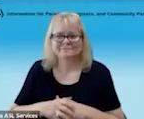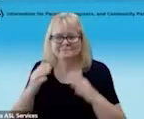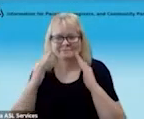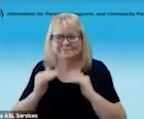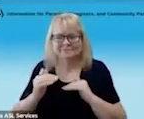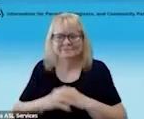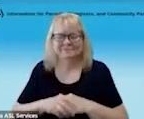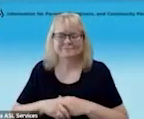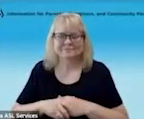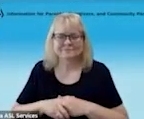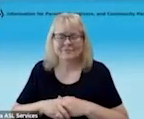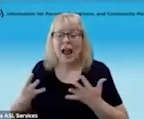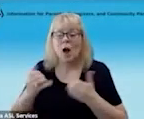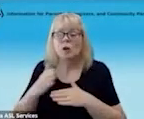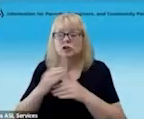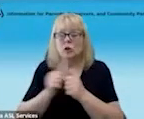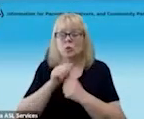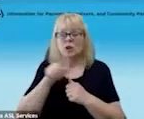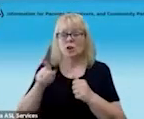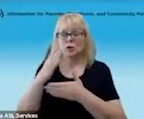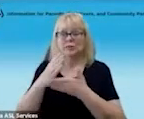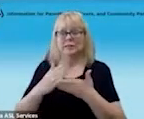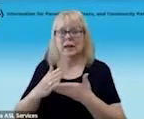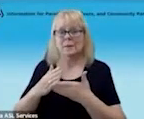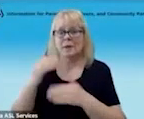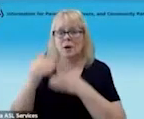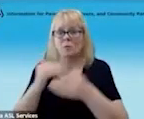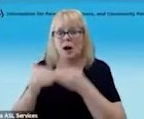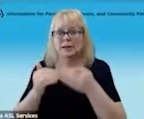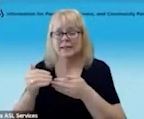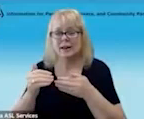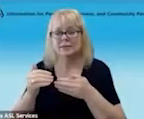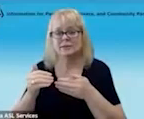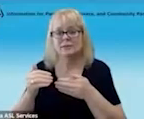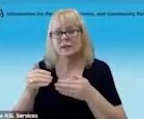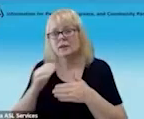public enrollment, and public charge education. Next slide, please.